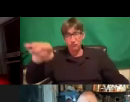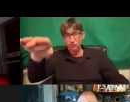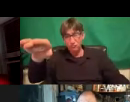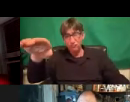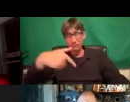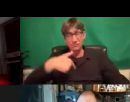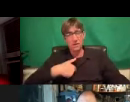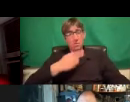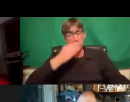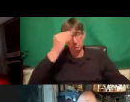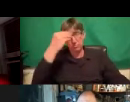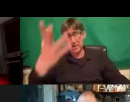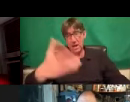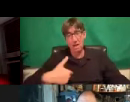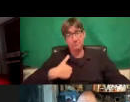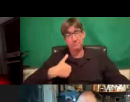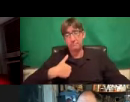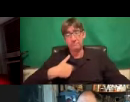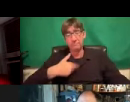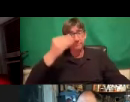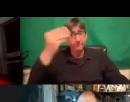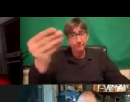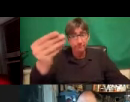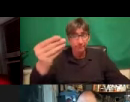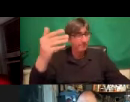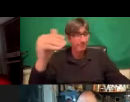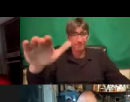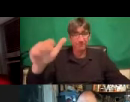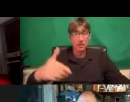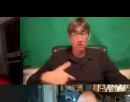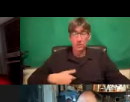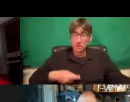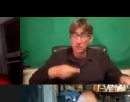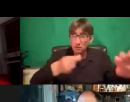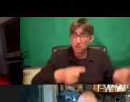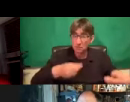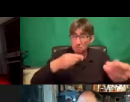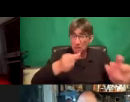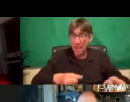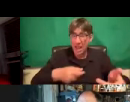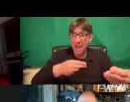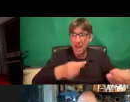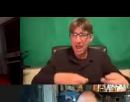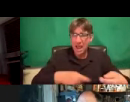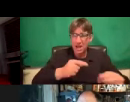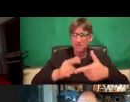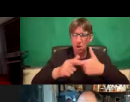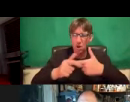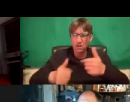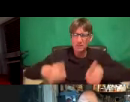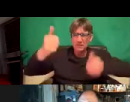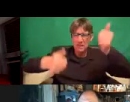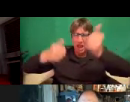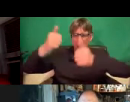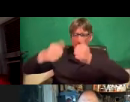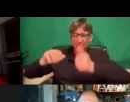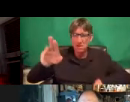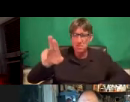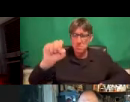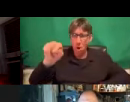it's not a good thing if we're spending this much money on executive bonuses rather than service